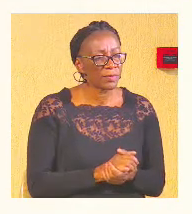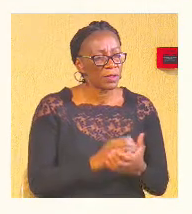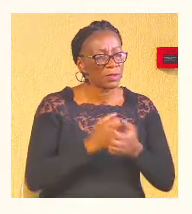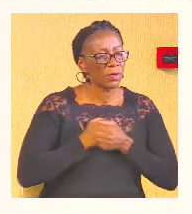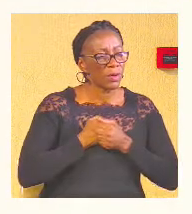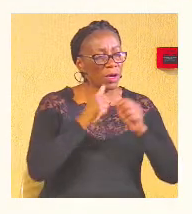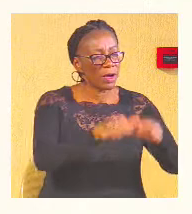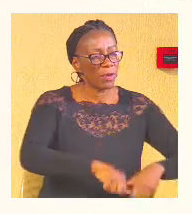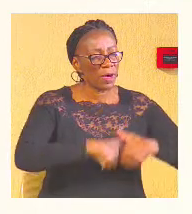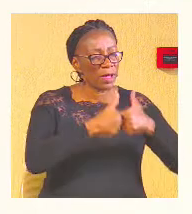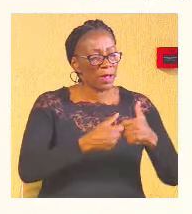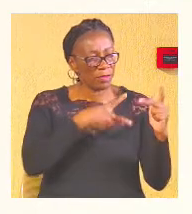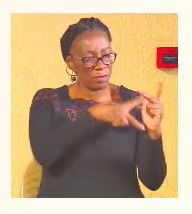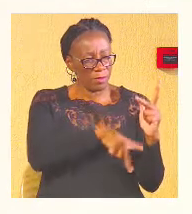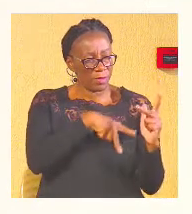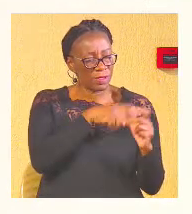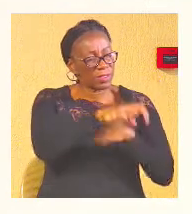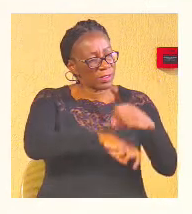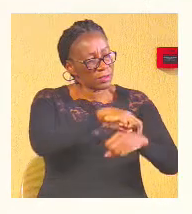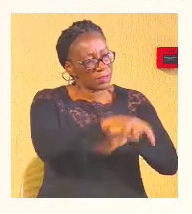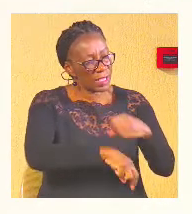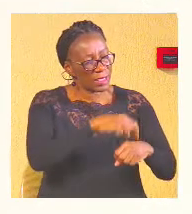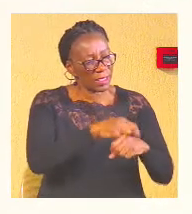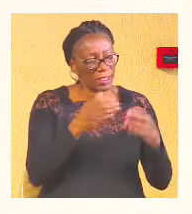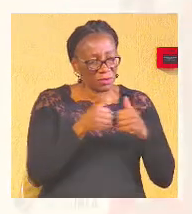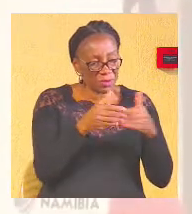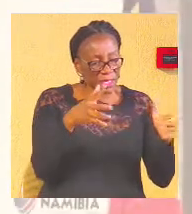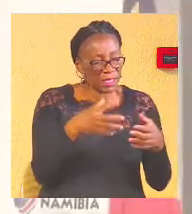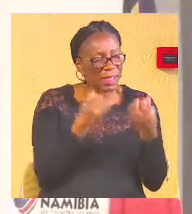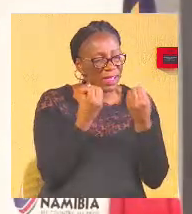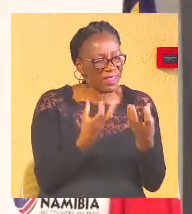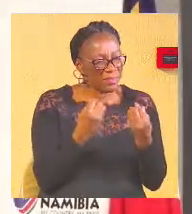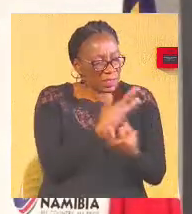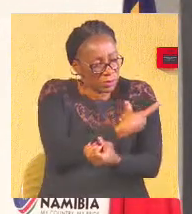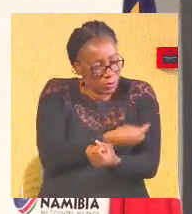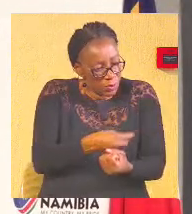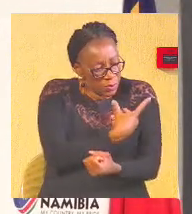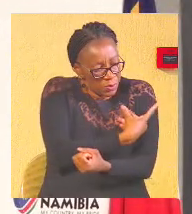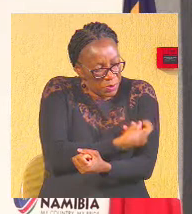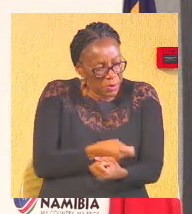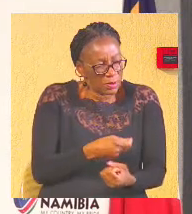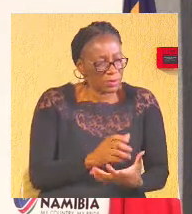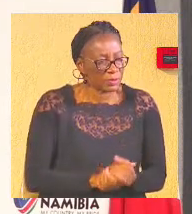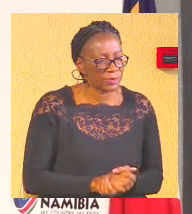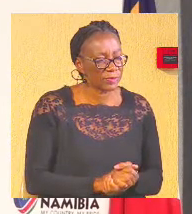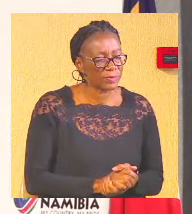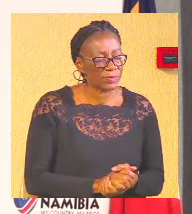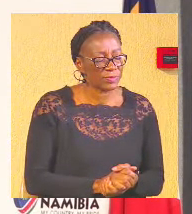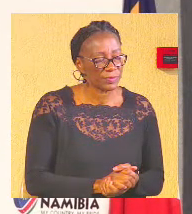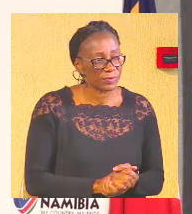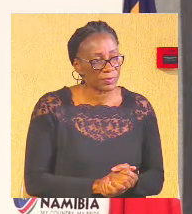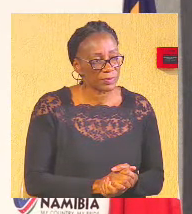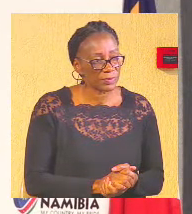ready to embark upon this important exercise for the country. All right. Mr. Mberi, do you want to add something on that? All